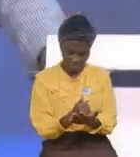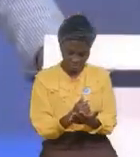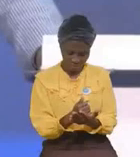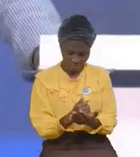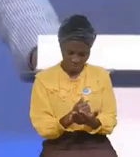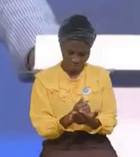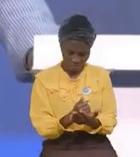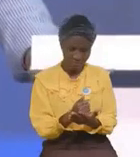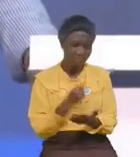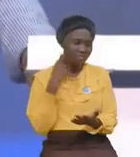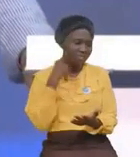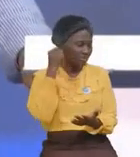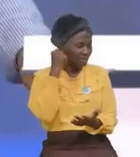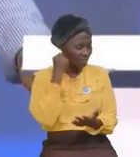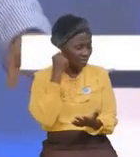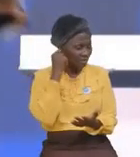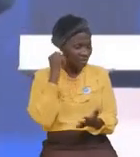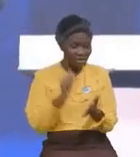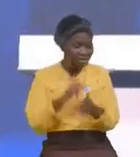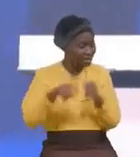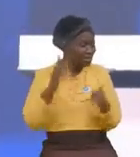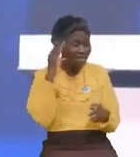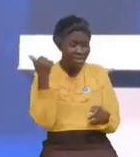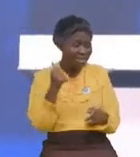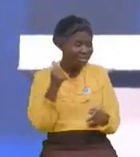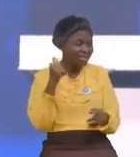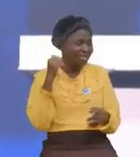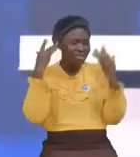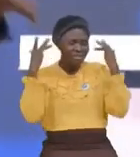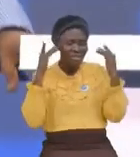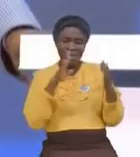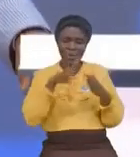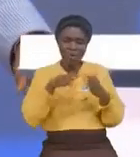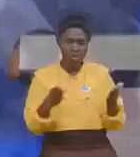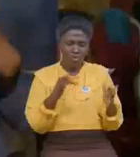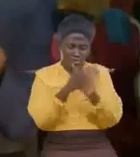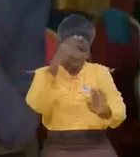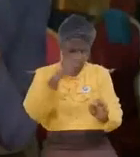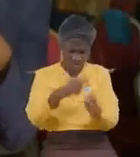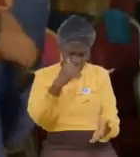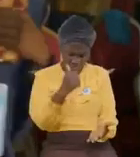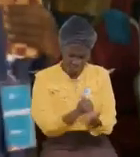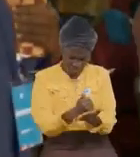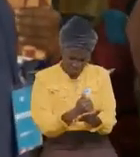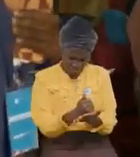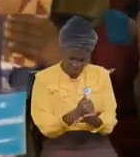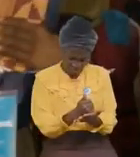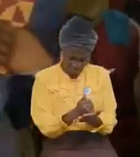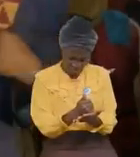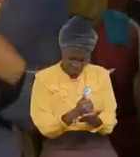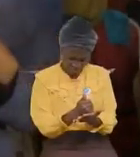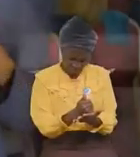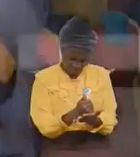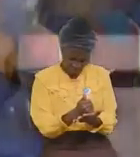Deaf ears that could not hear any sound be opened in Jesus' name.